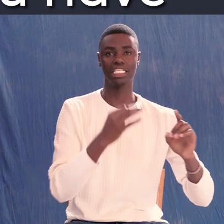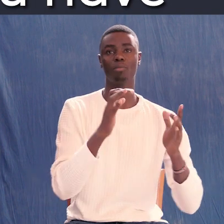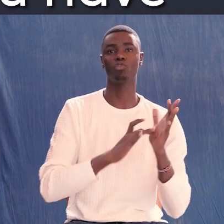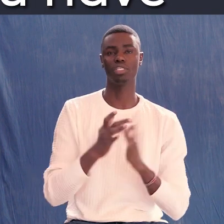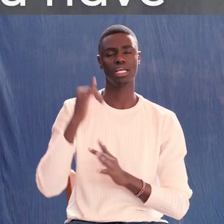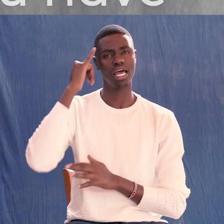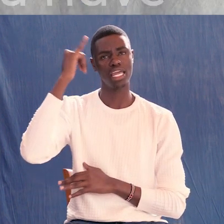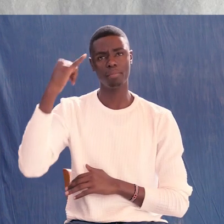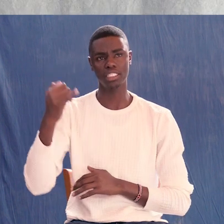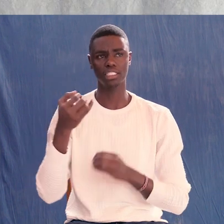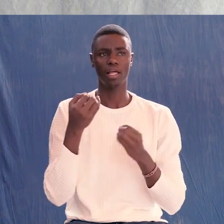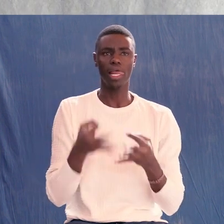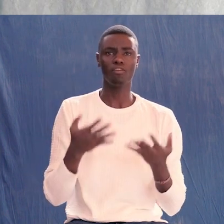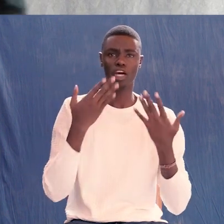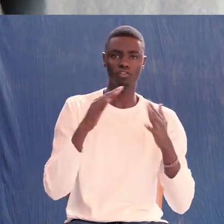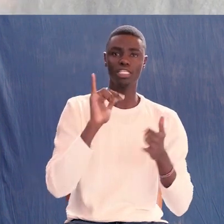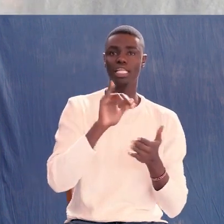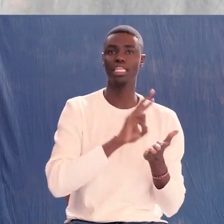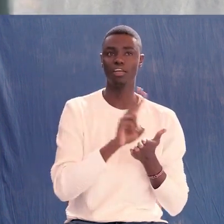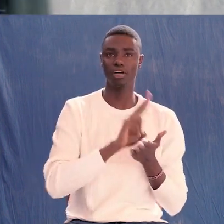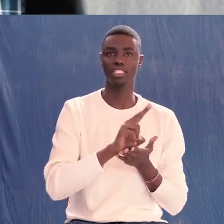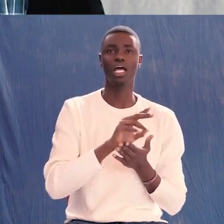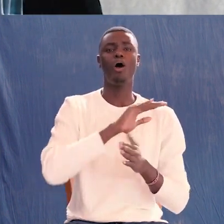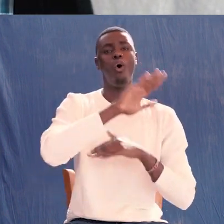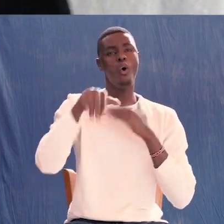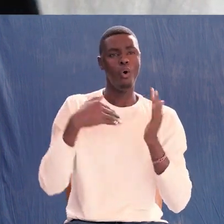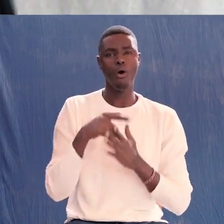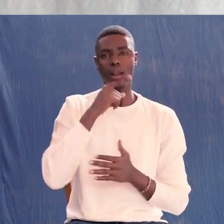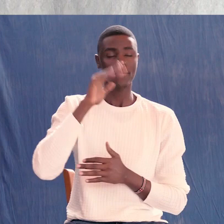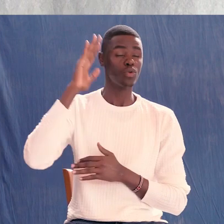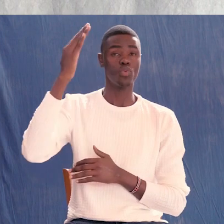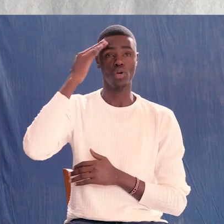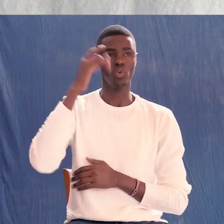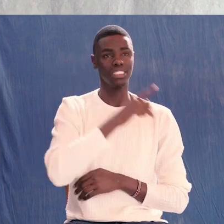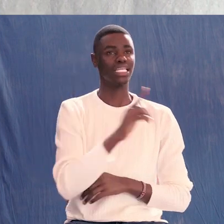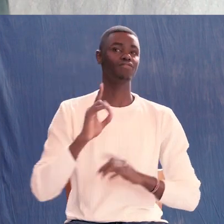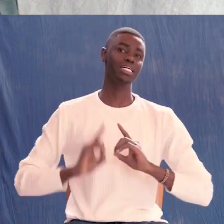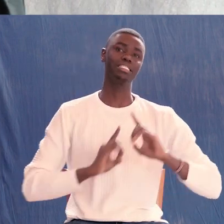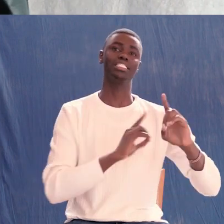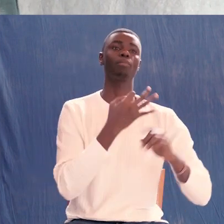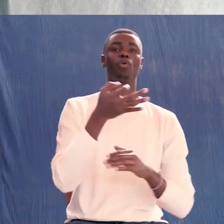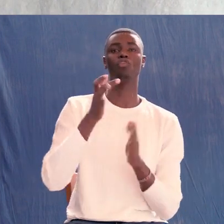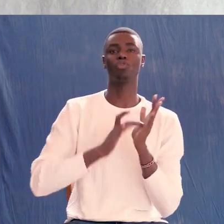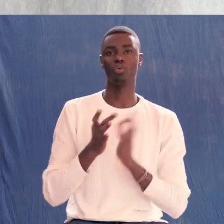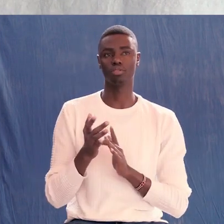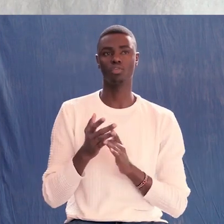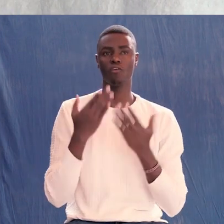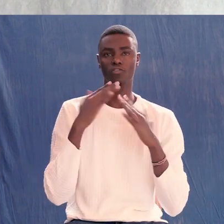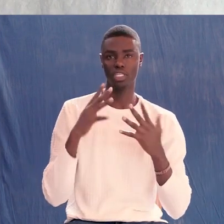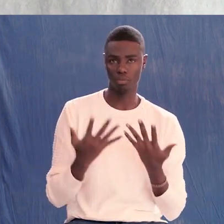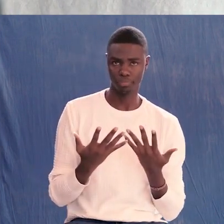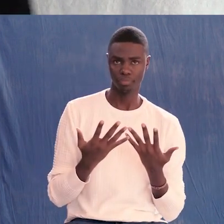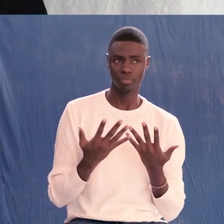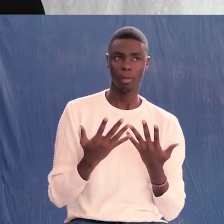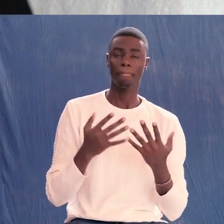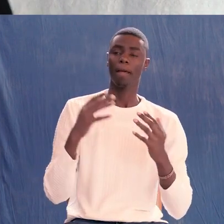Imagine if you could finish that verse. By this, all men will know you're my disciples. How would you finish it? Well, by